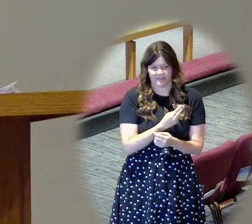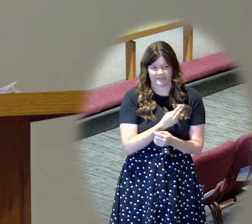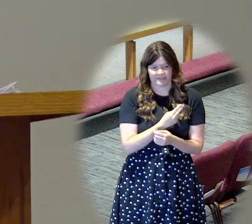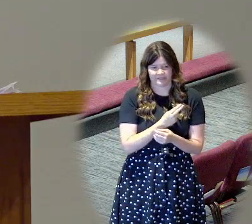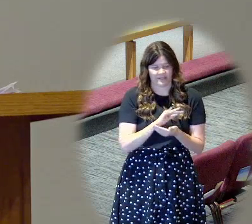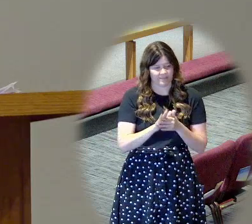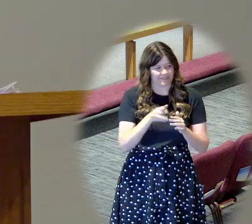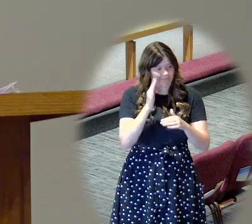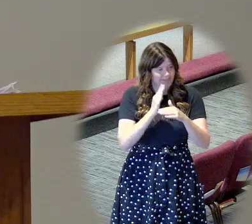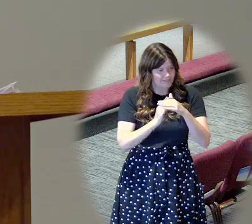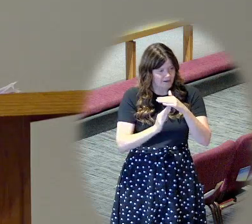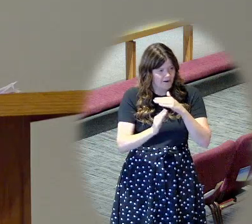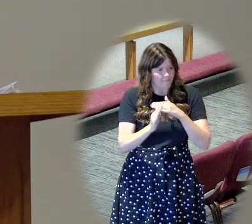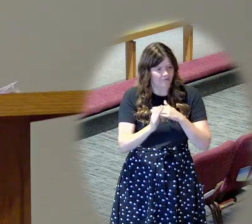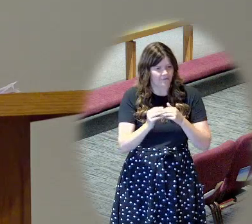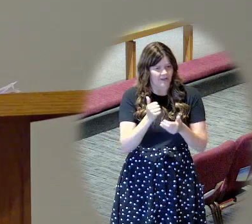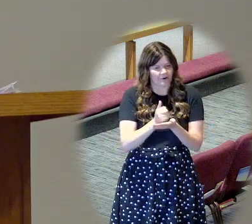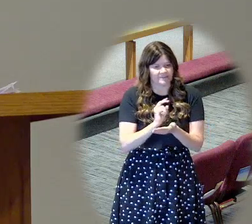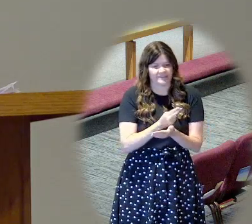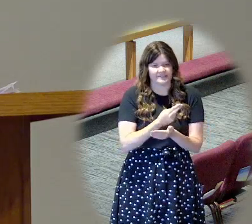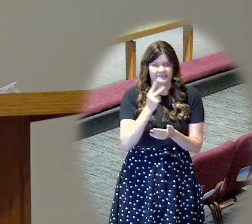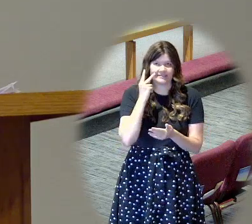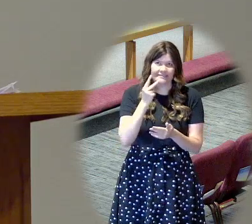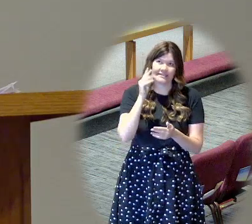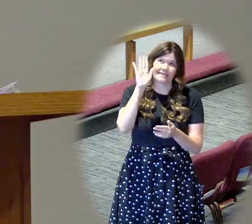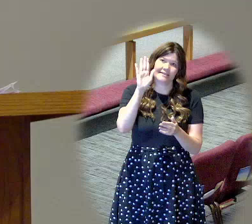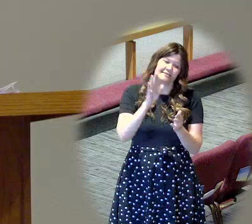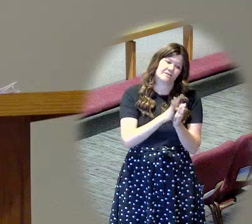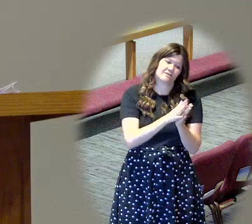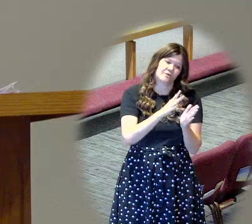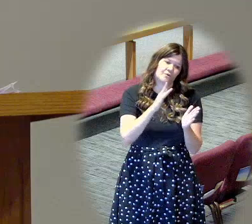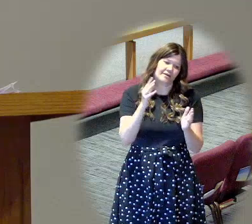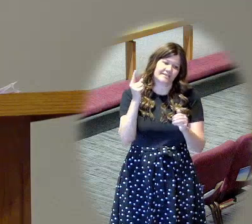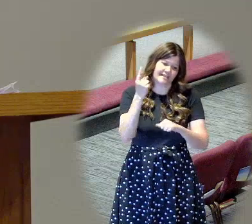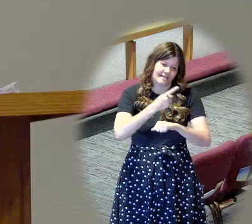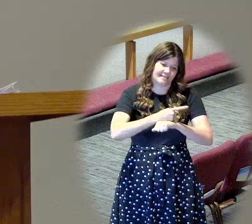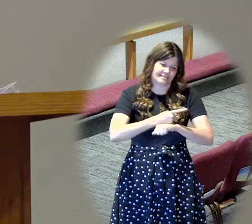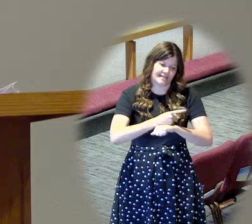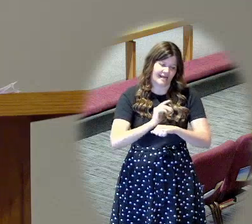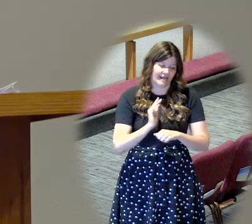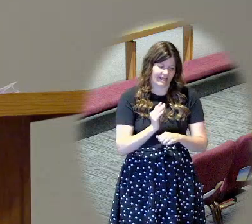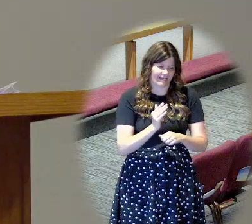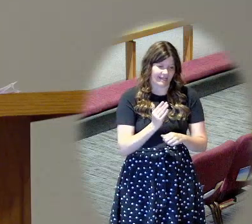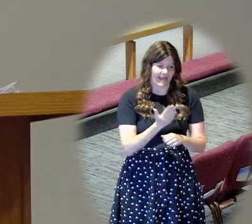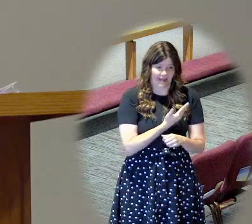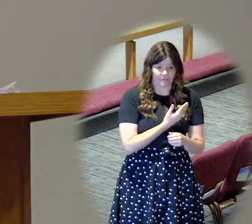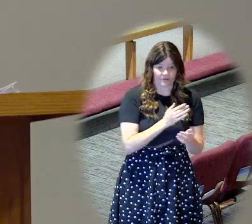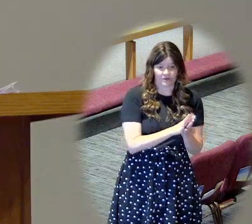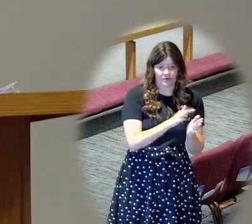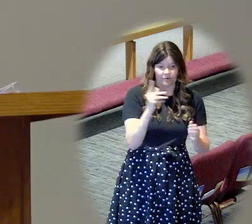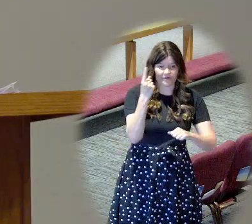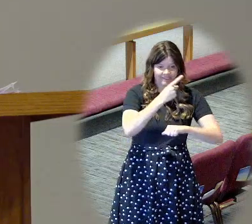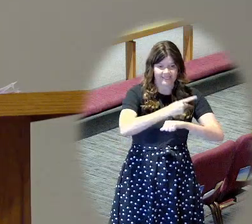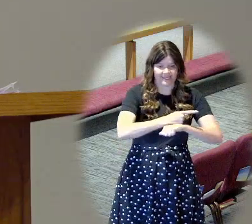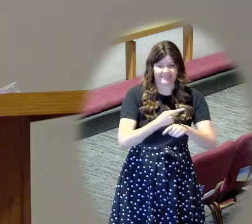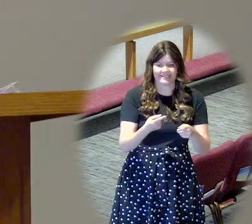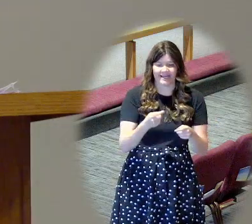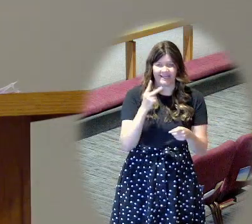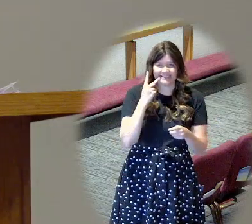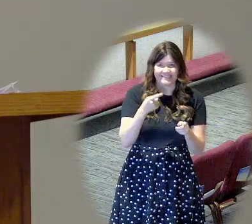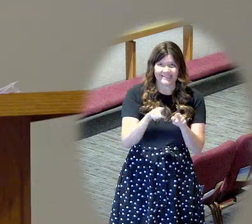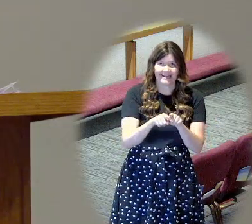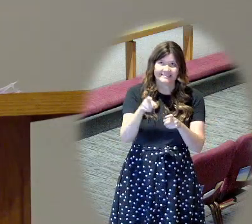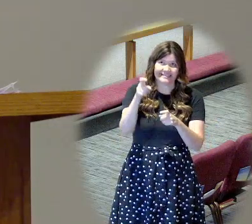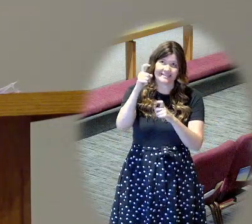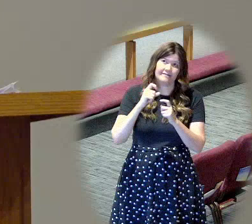with humility helps us to see these glory days and appreciate them for what they are, gifts from God to us, for